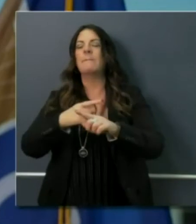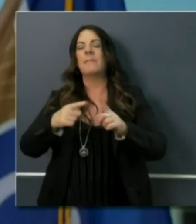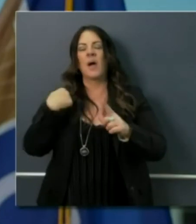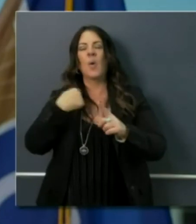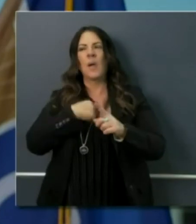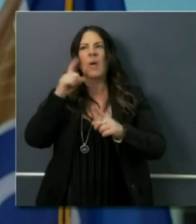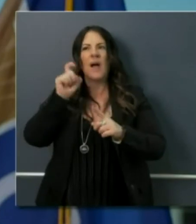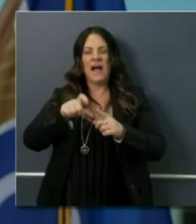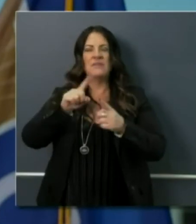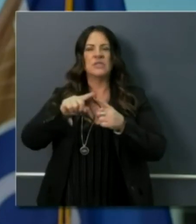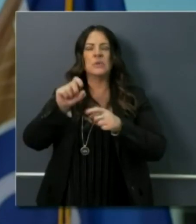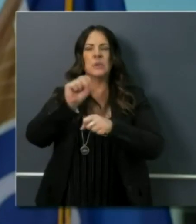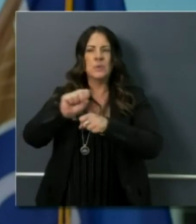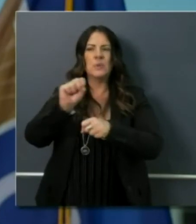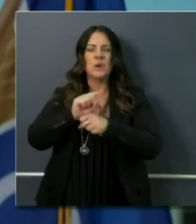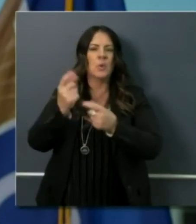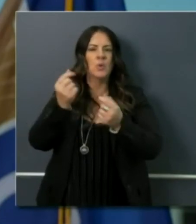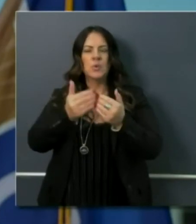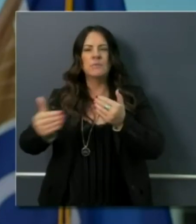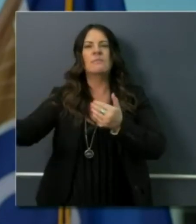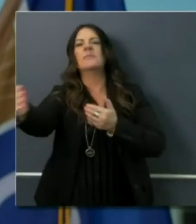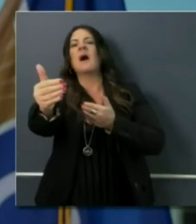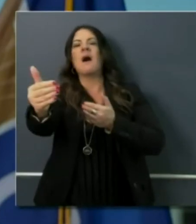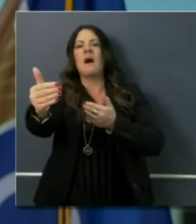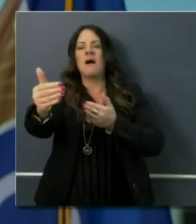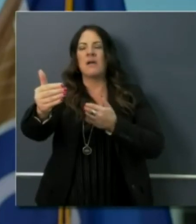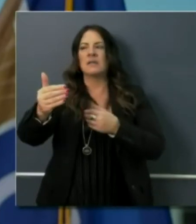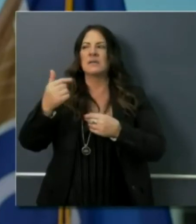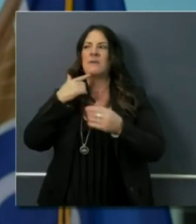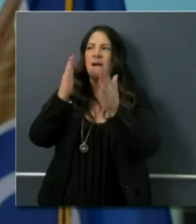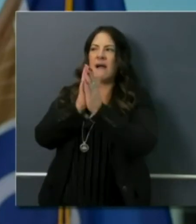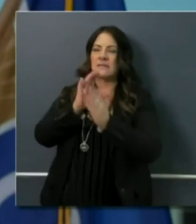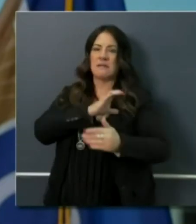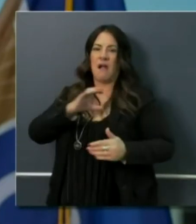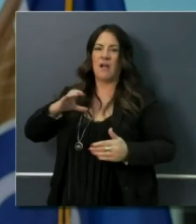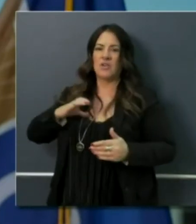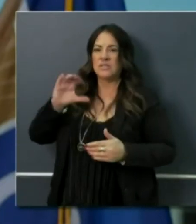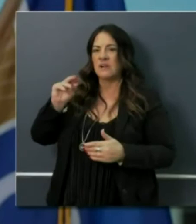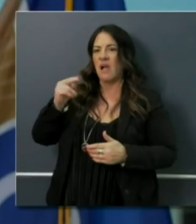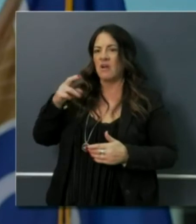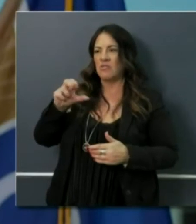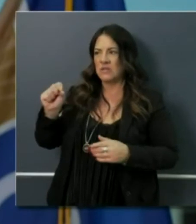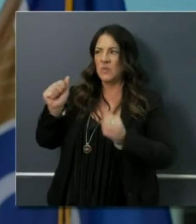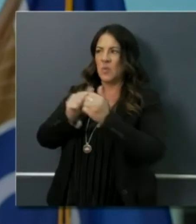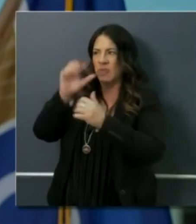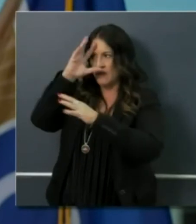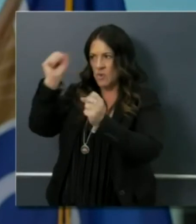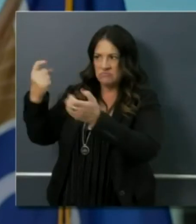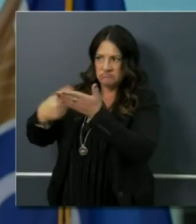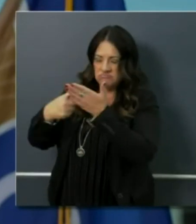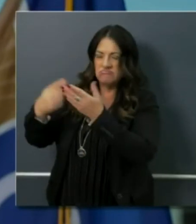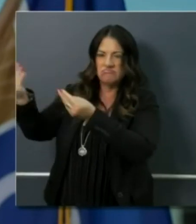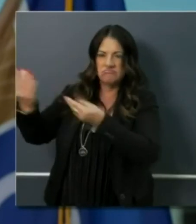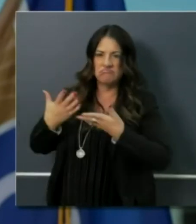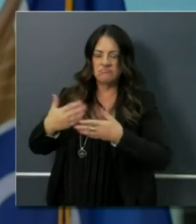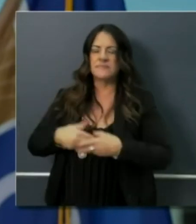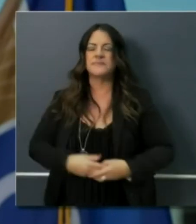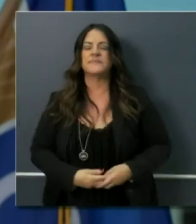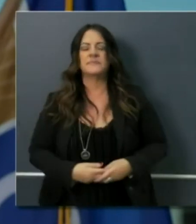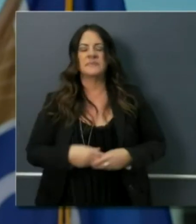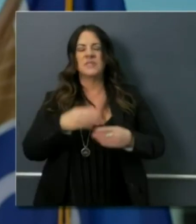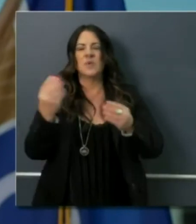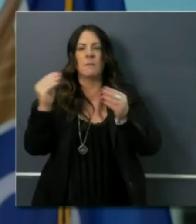to see with Congress, the president, to see if we can get that extended beyond the next 4 months. Ashley Zavala, Cron 4.